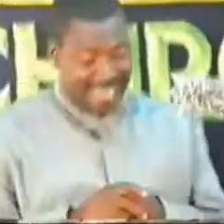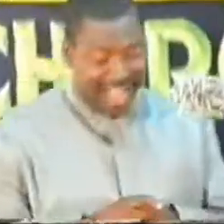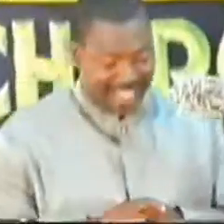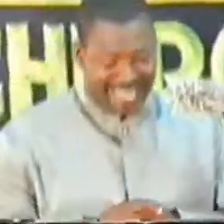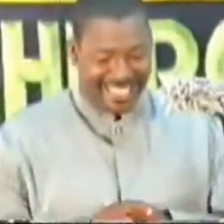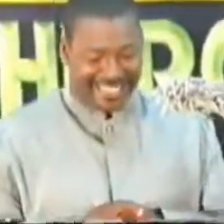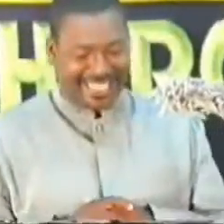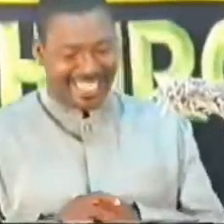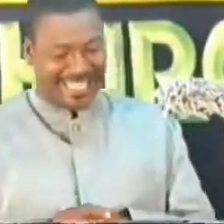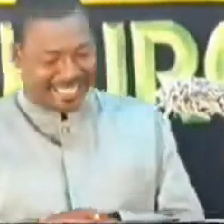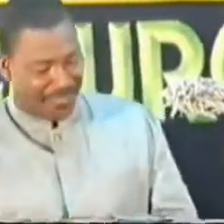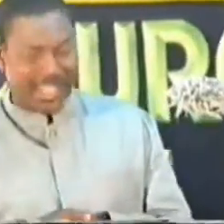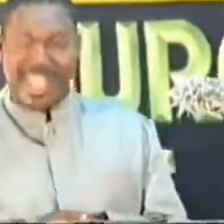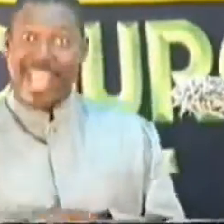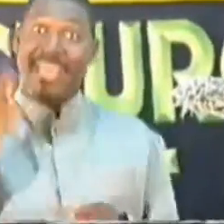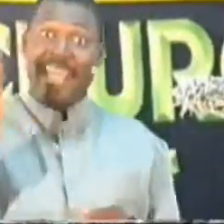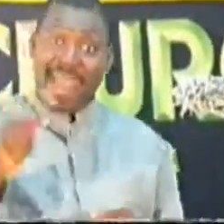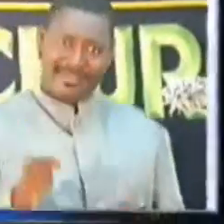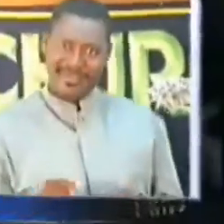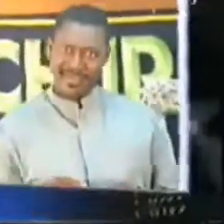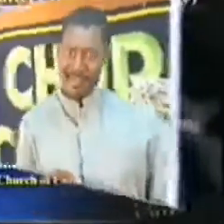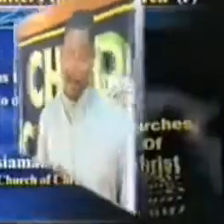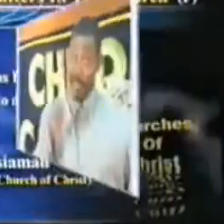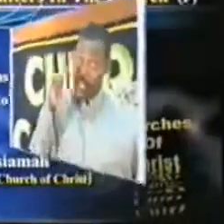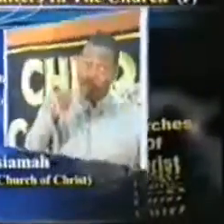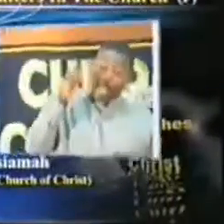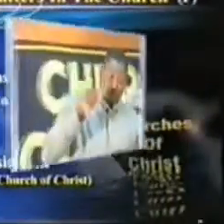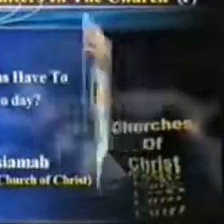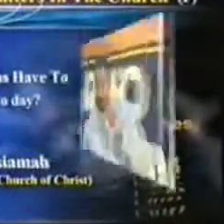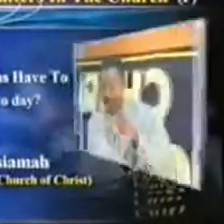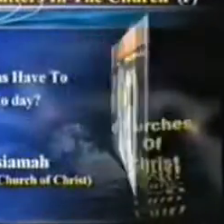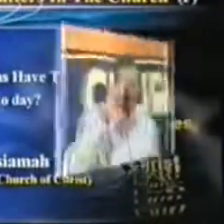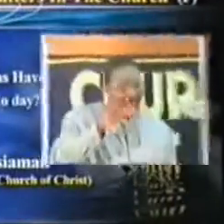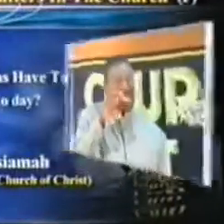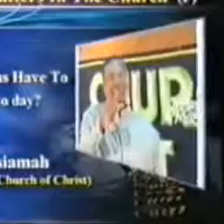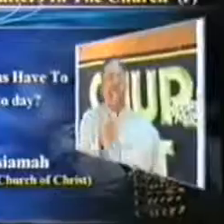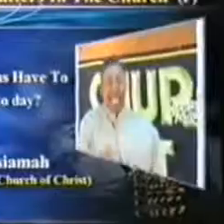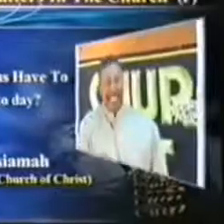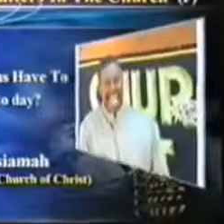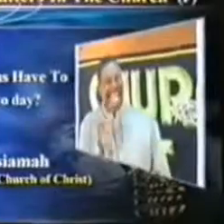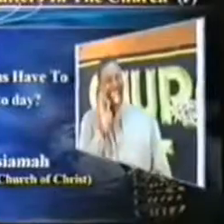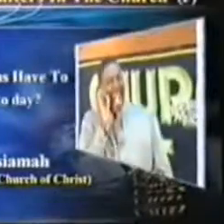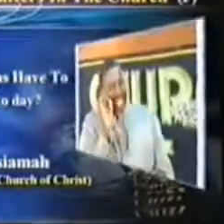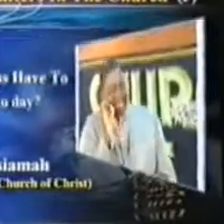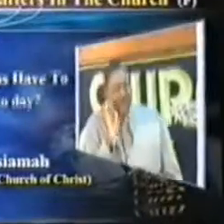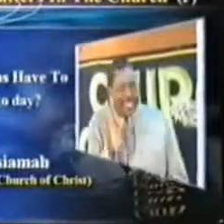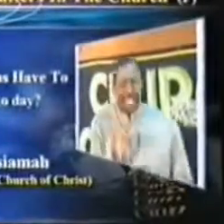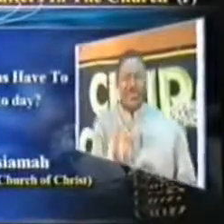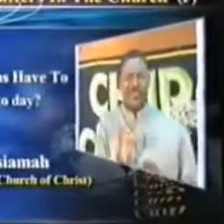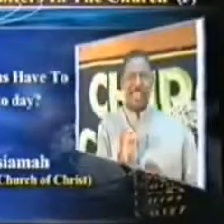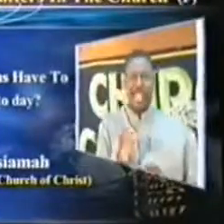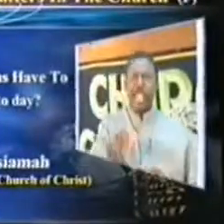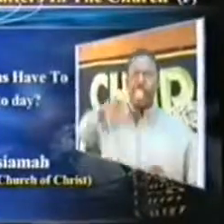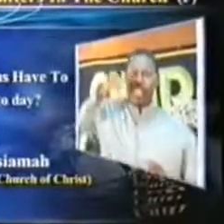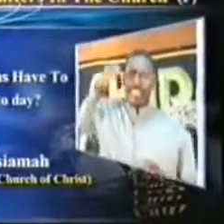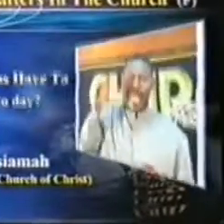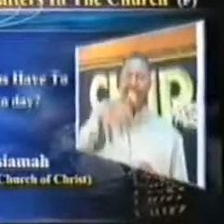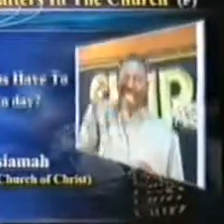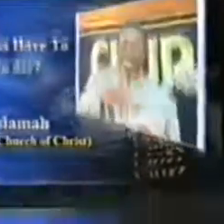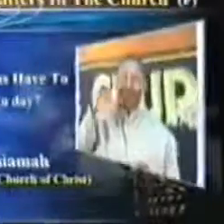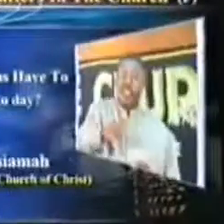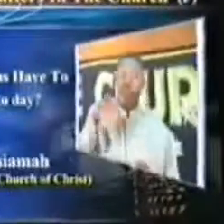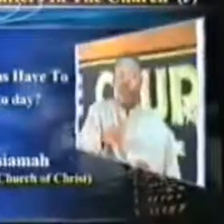ete ankasa enne me nu egusu o na me kire o ene ma bi aka kire o se